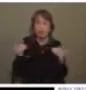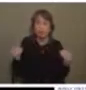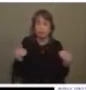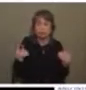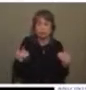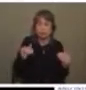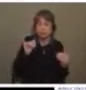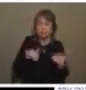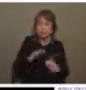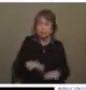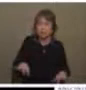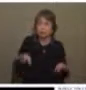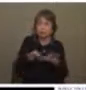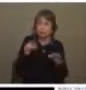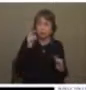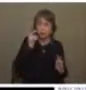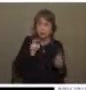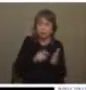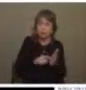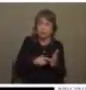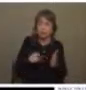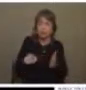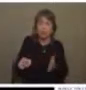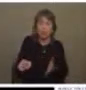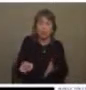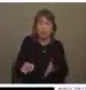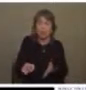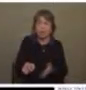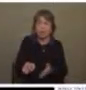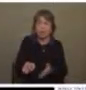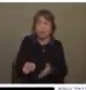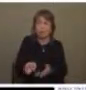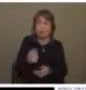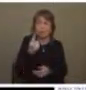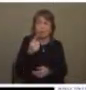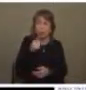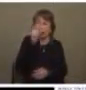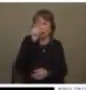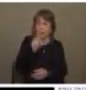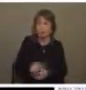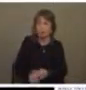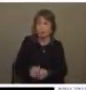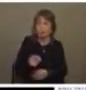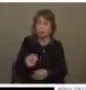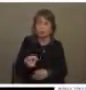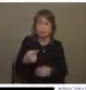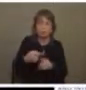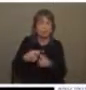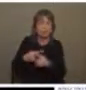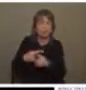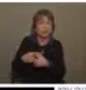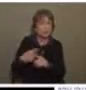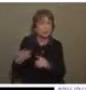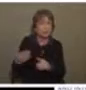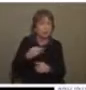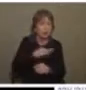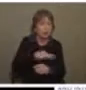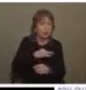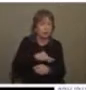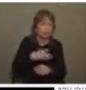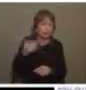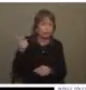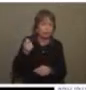months on average that Puerto Ricans on welfare spend, and the next column is the average monthly benefits of welfare recipients in Puerto